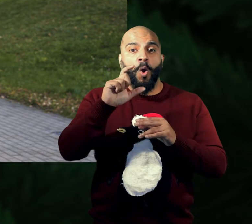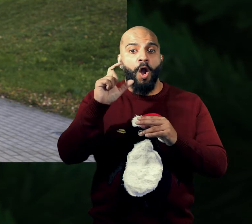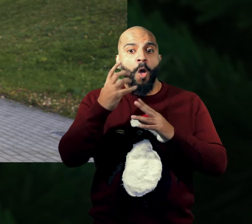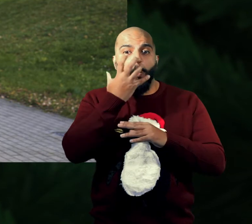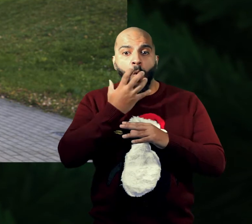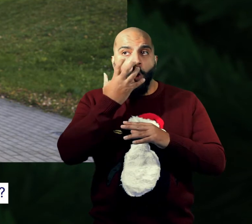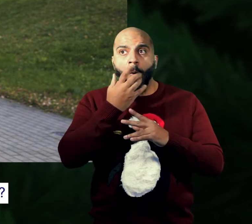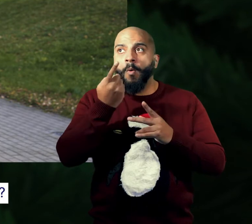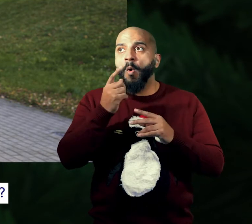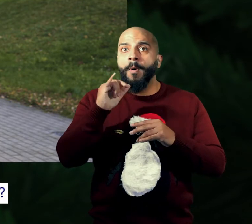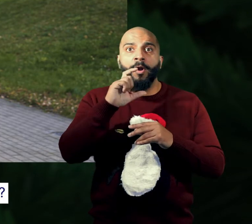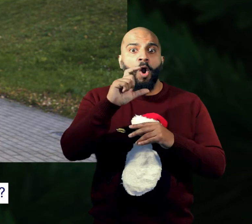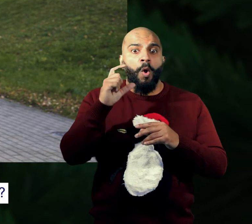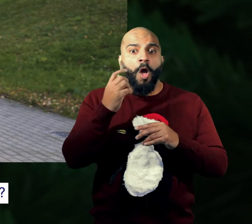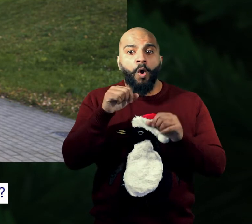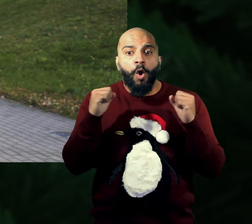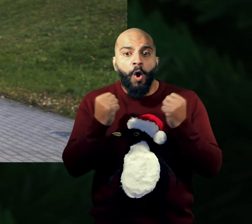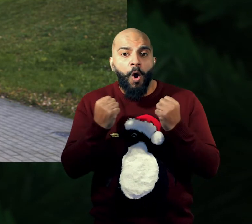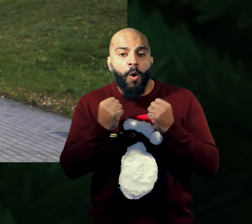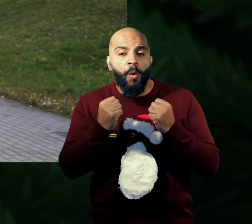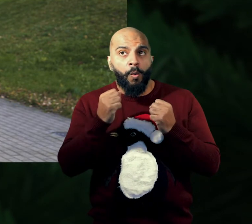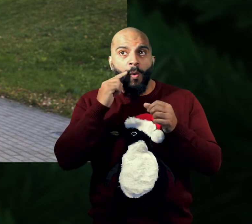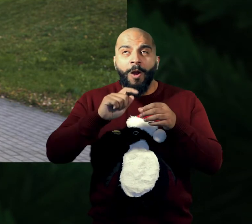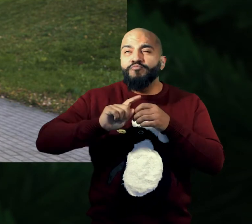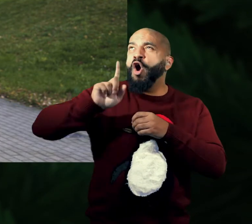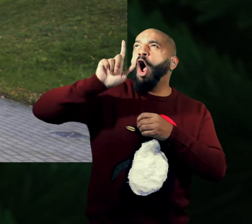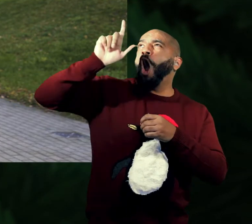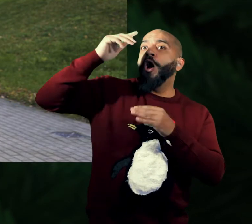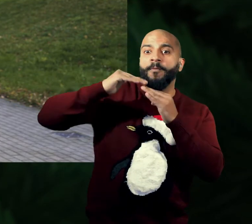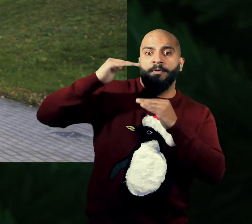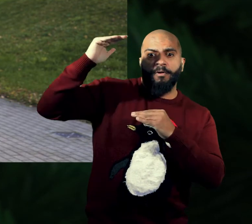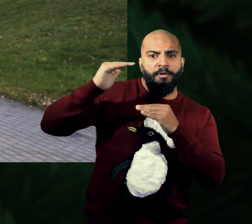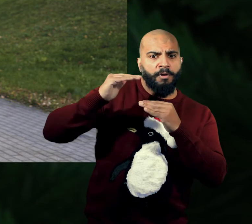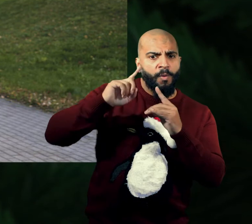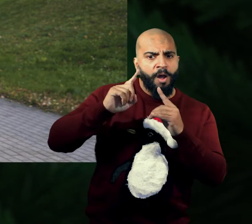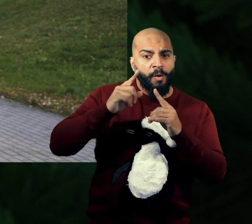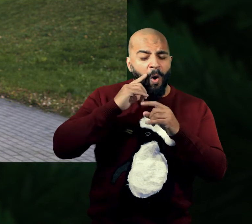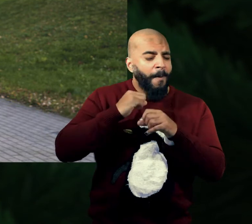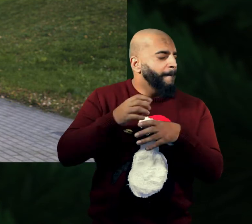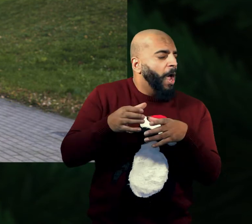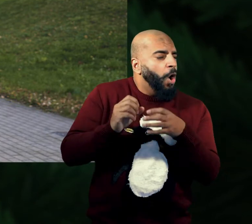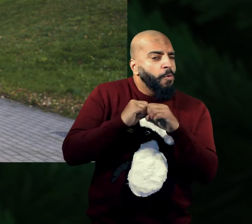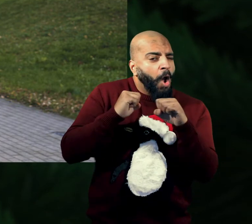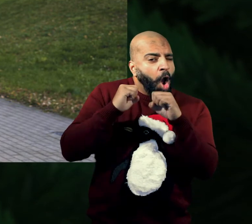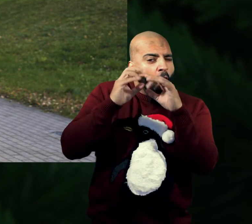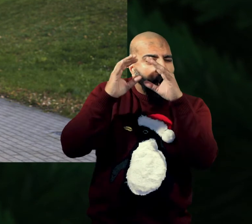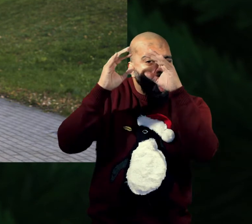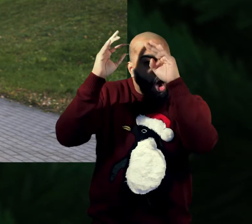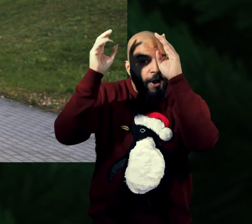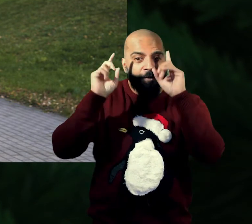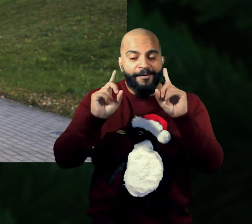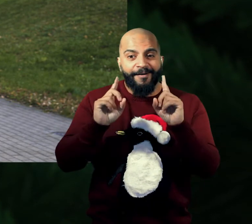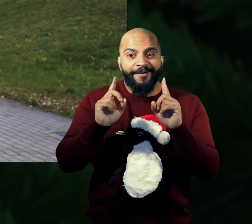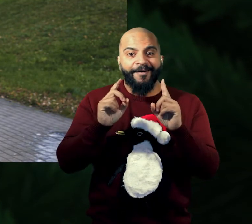bit cold? And does it make the fountain higher, last longer? Does it make it more explosive? I'm going to need some